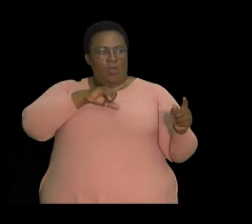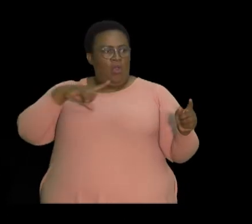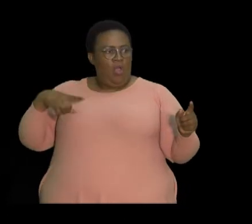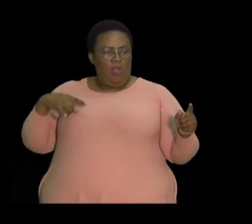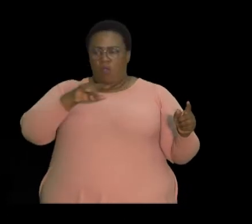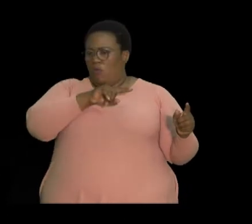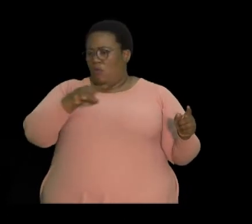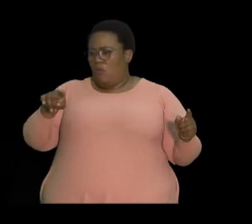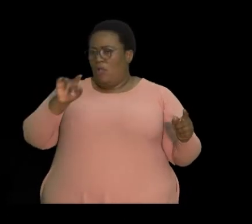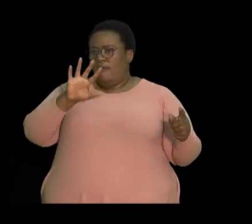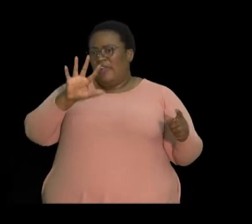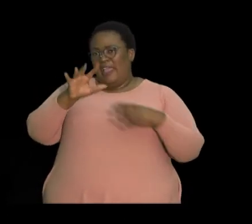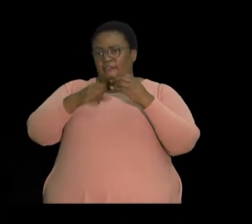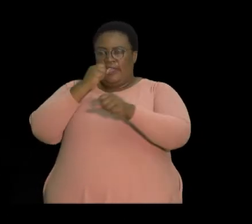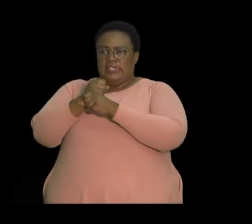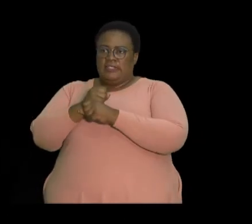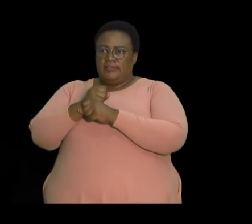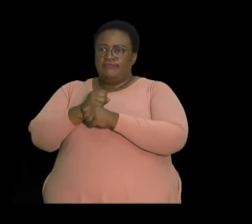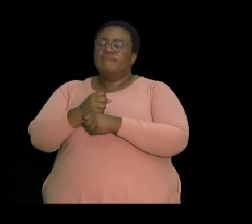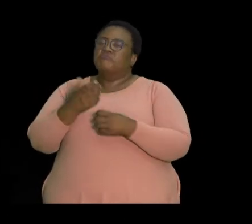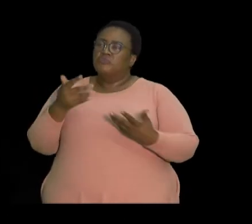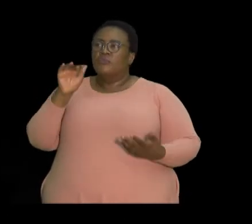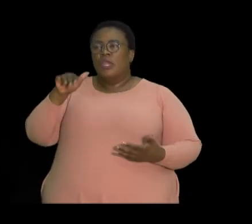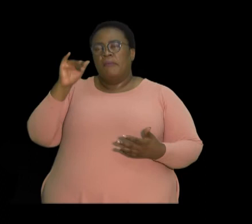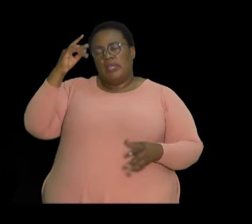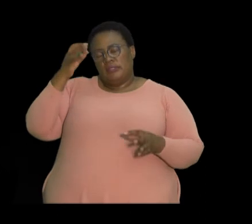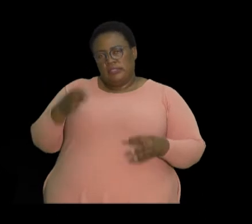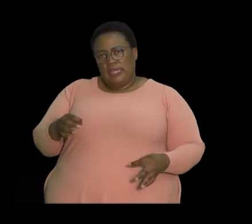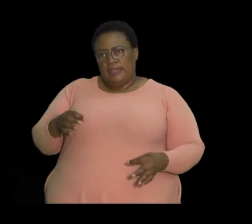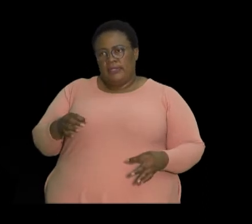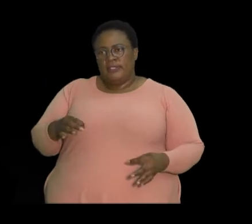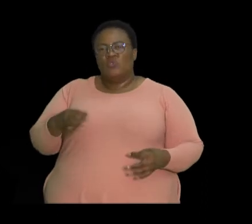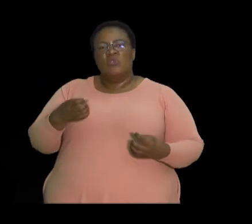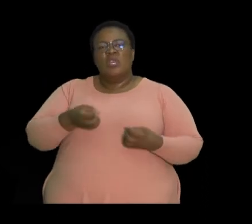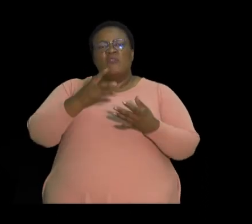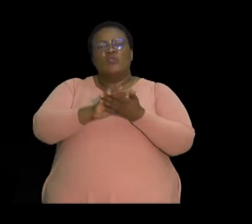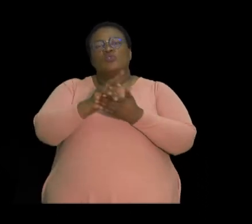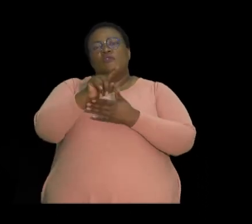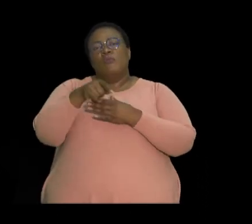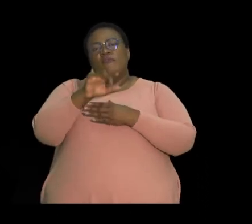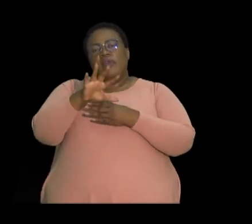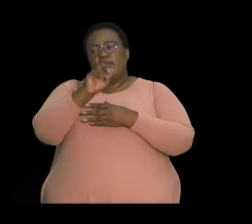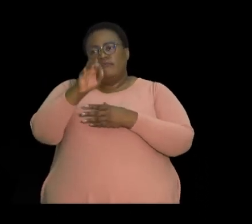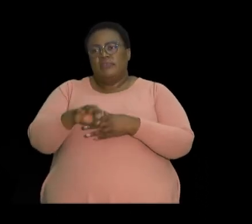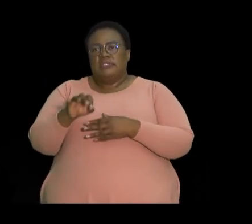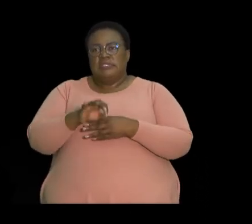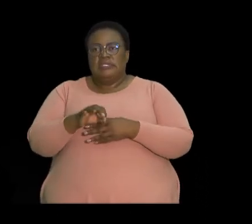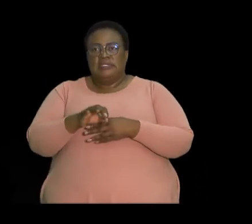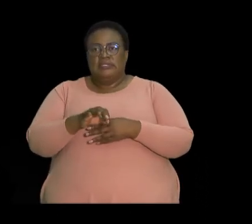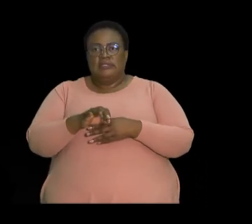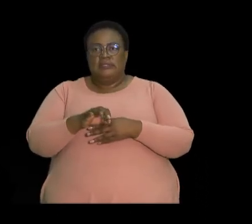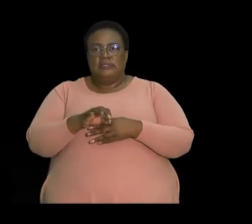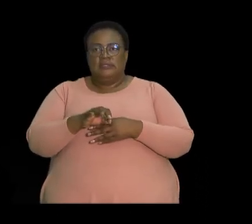5 years. The bank decided to say, we're going to give you an interest rate of 12.5%. Really,